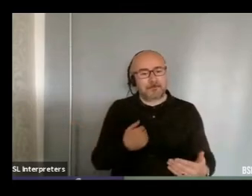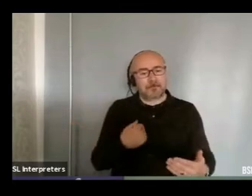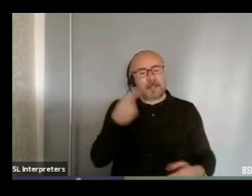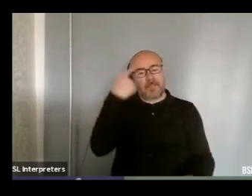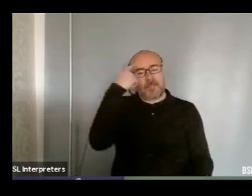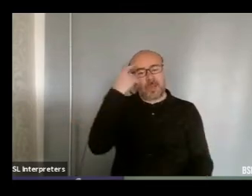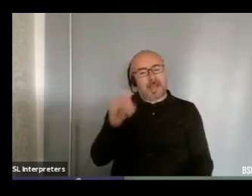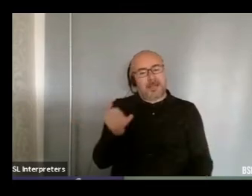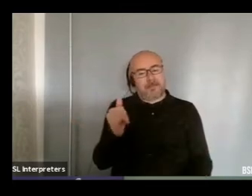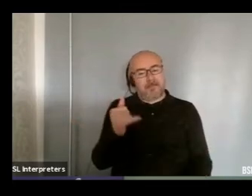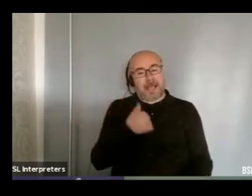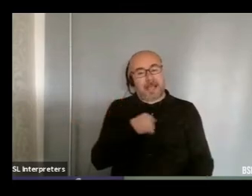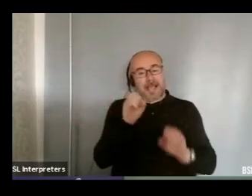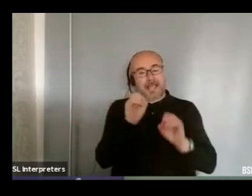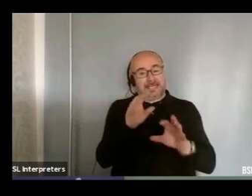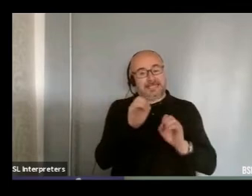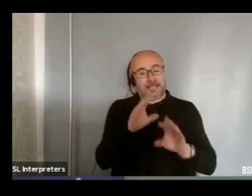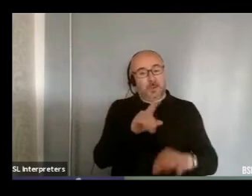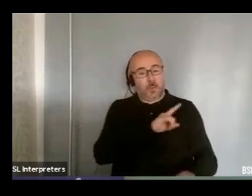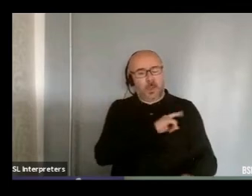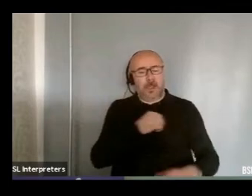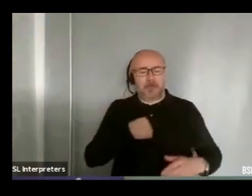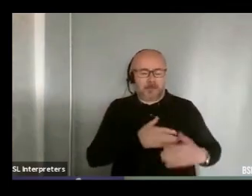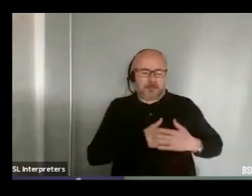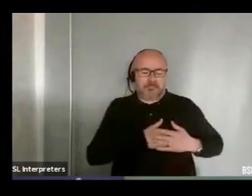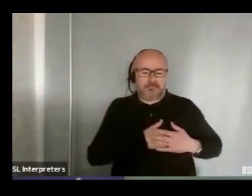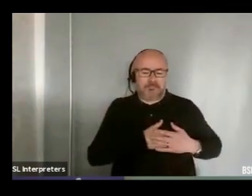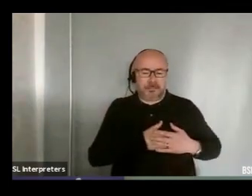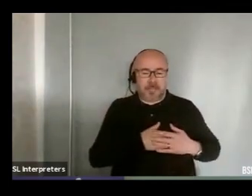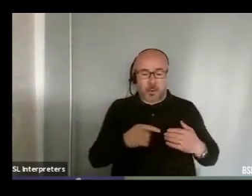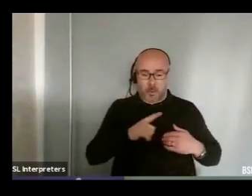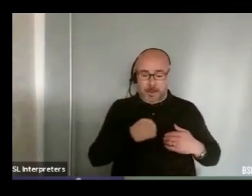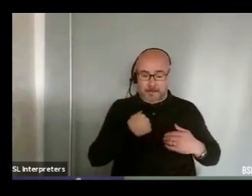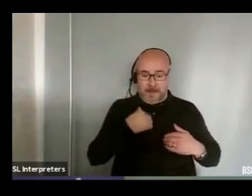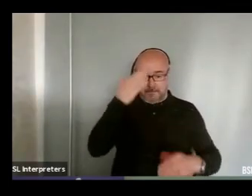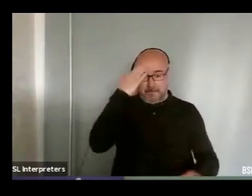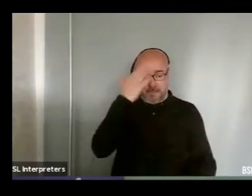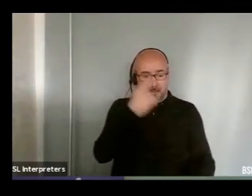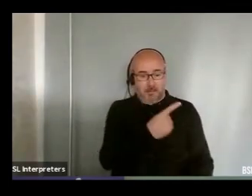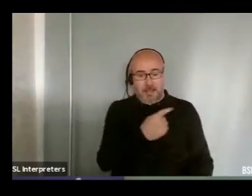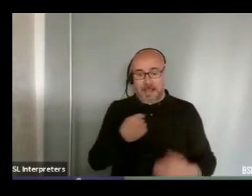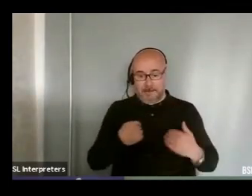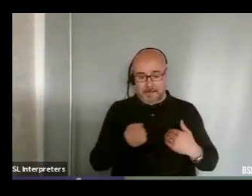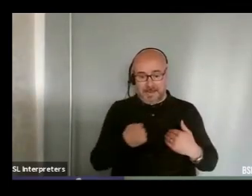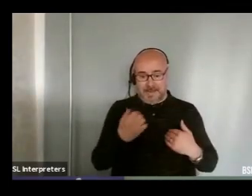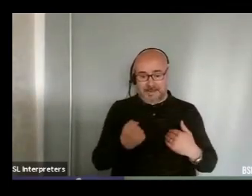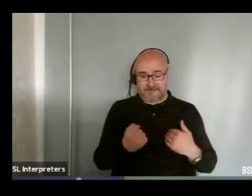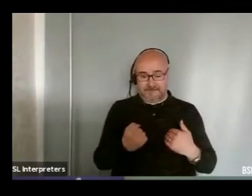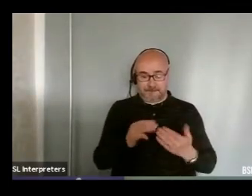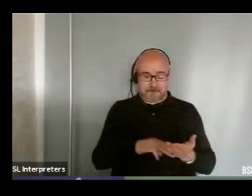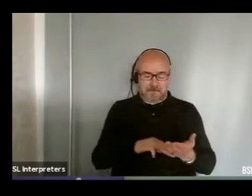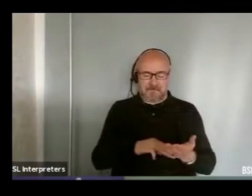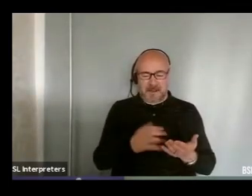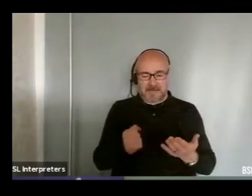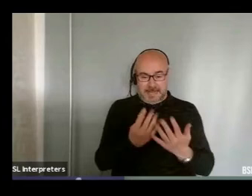a story about why I care, and it's about my mother. And I'm the oldest of 9 kids. So when everybody comes